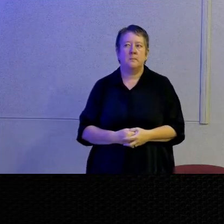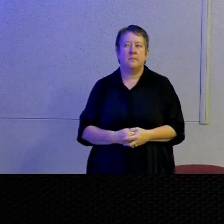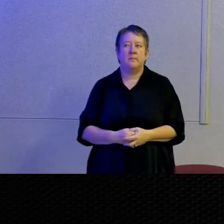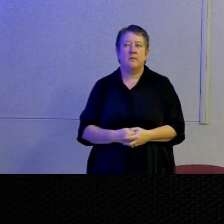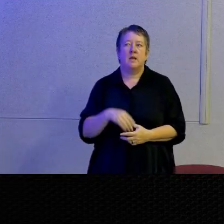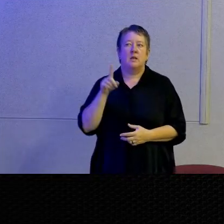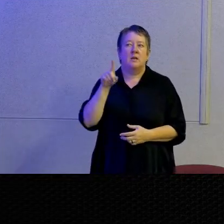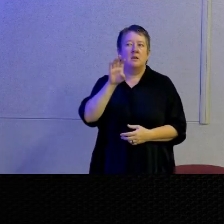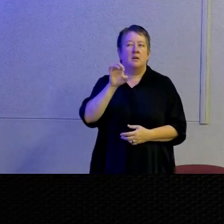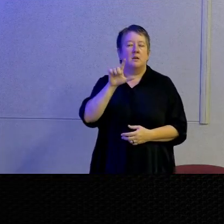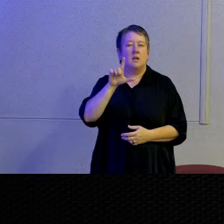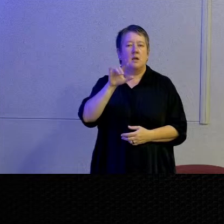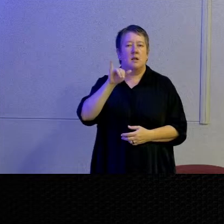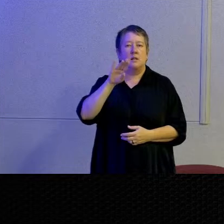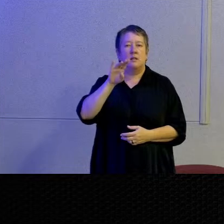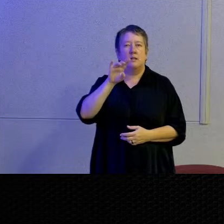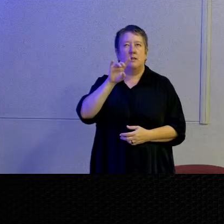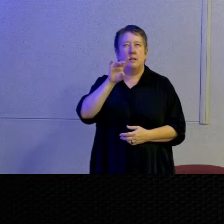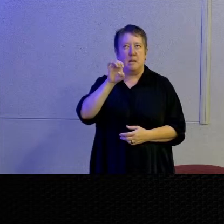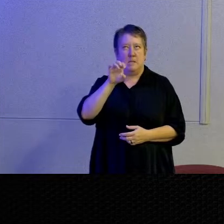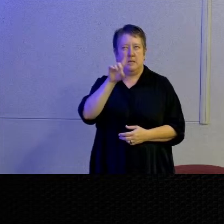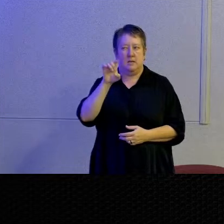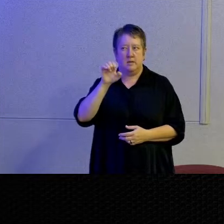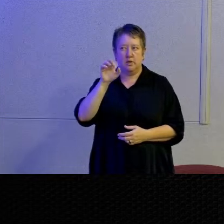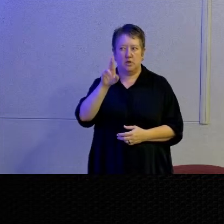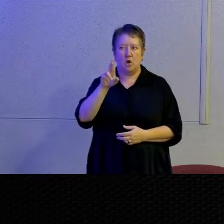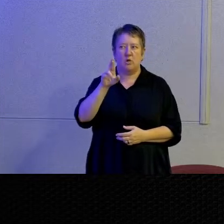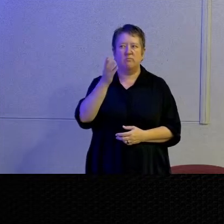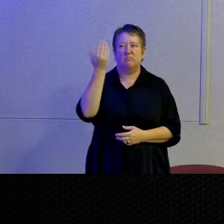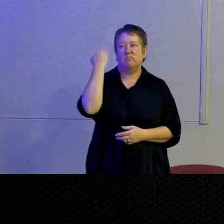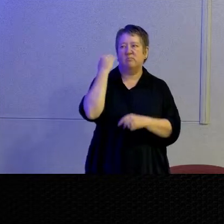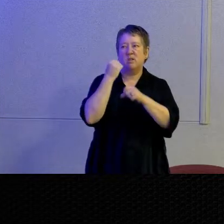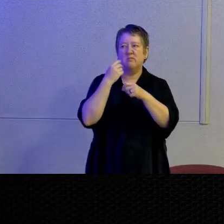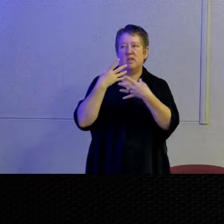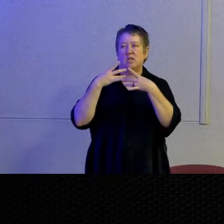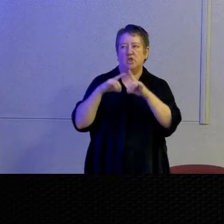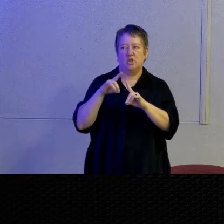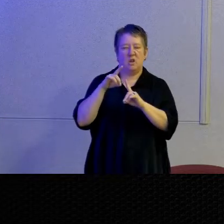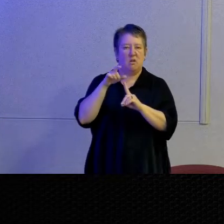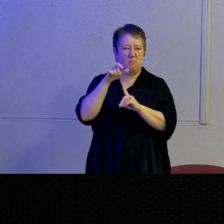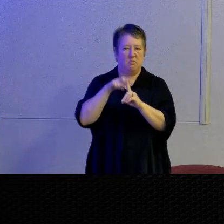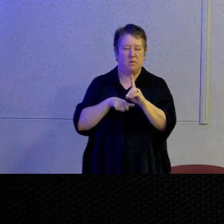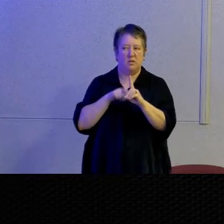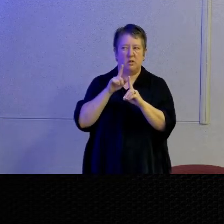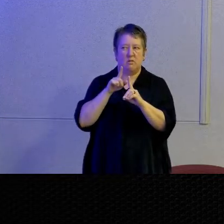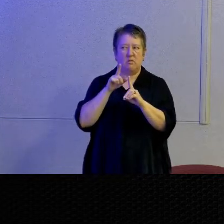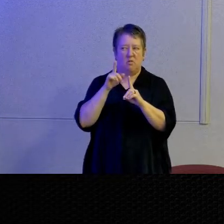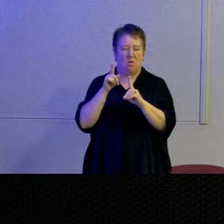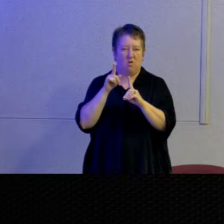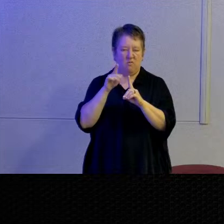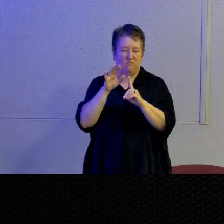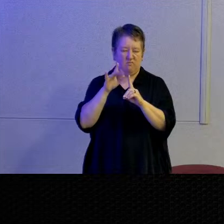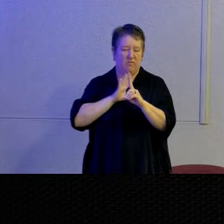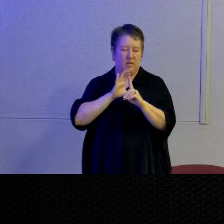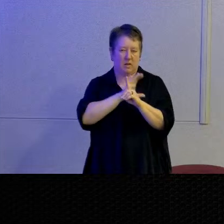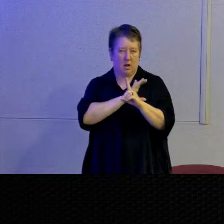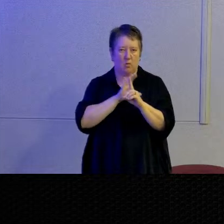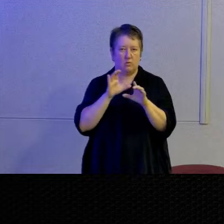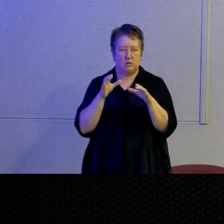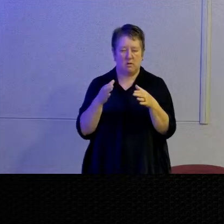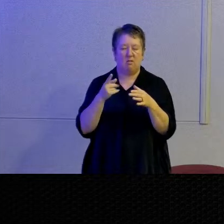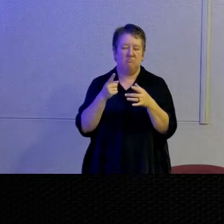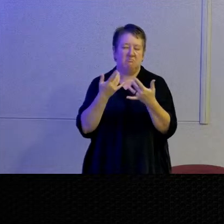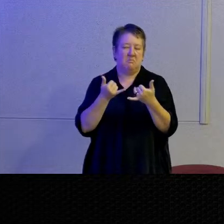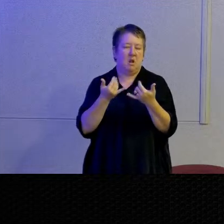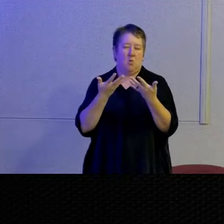was president of CERN Council until the end of last year. He finished his 3-year mandate. We are trying to build with the use of